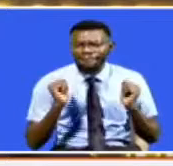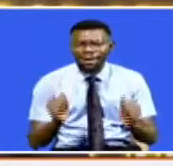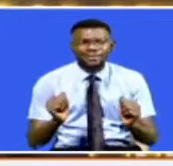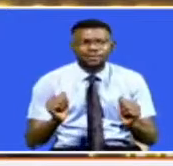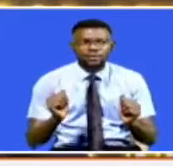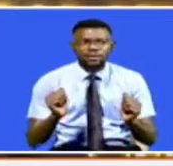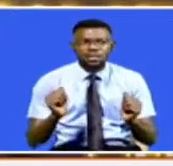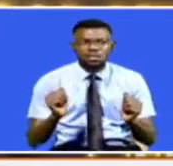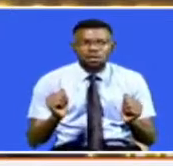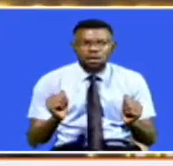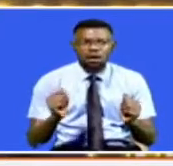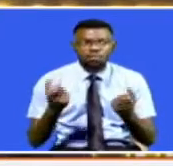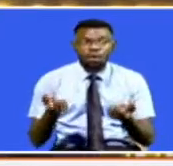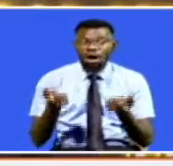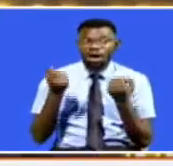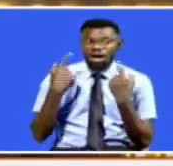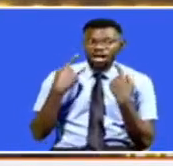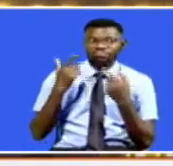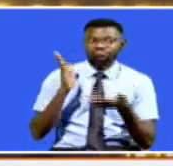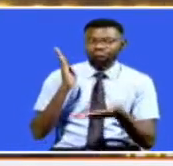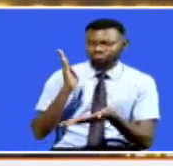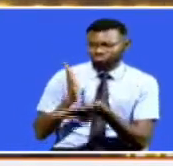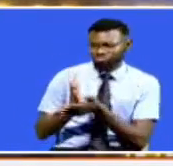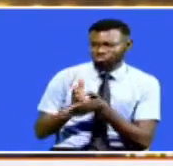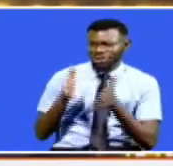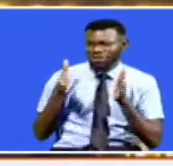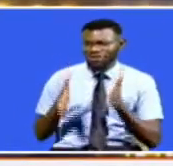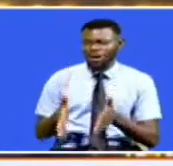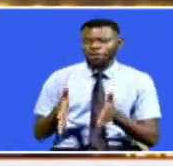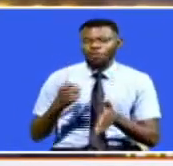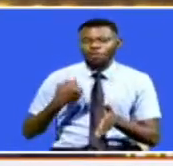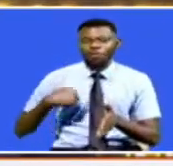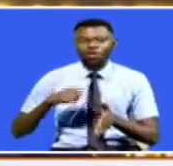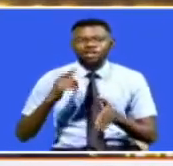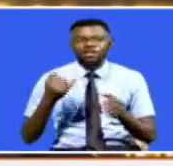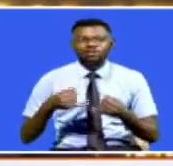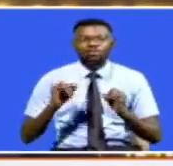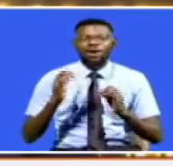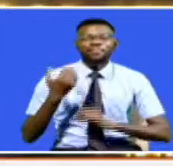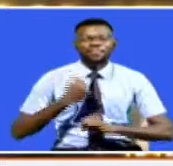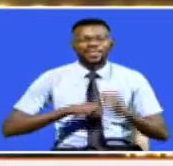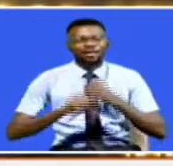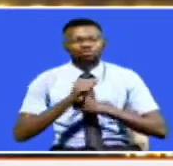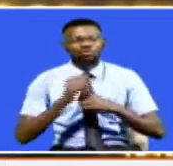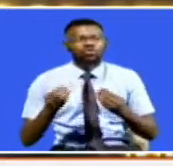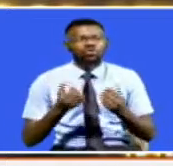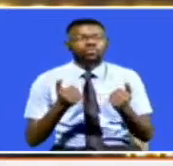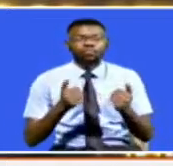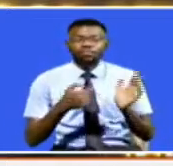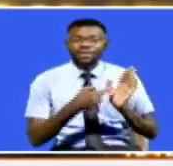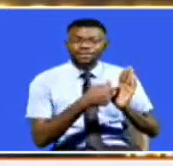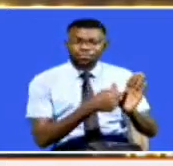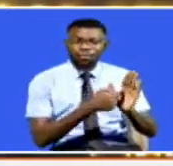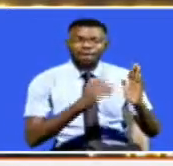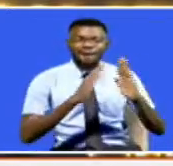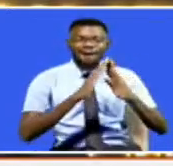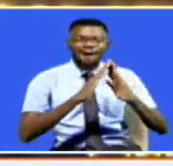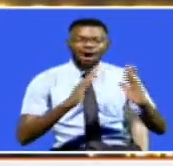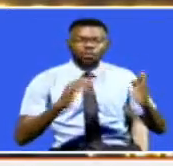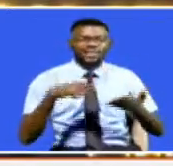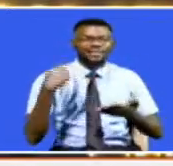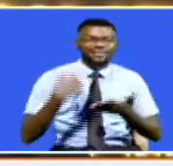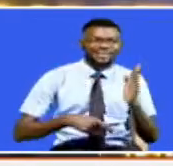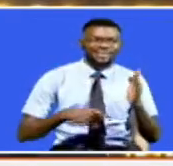And yes, some of the measures that we have made, for example, the issue of the housing levy, I know it was very